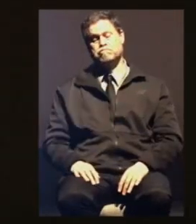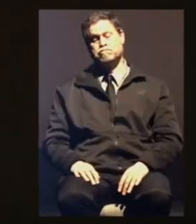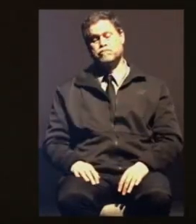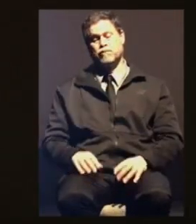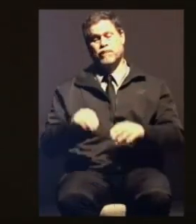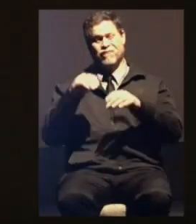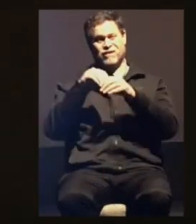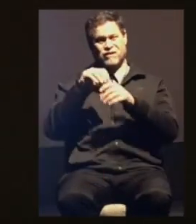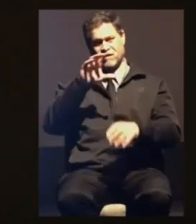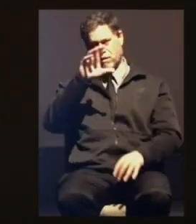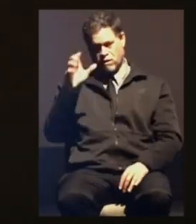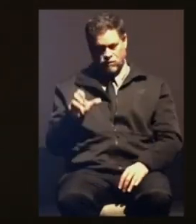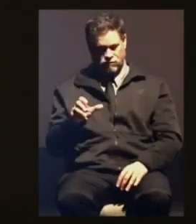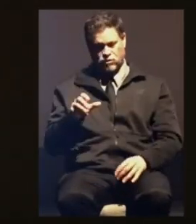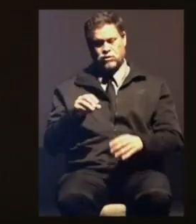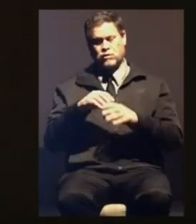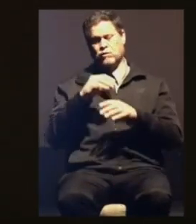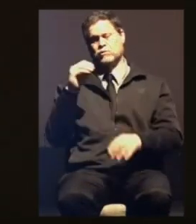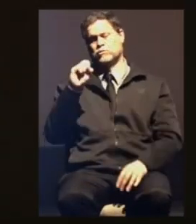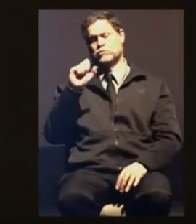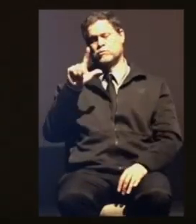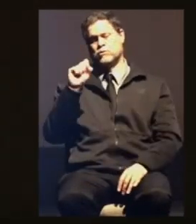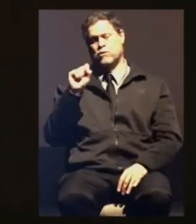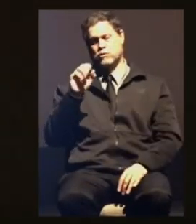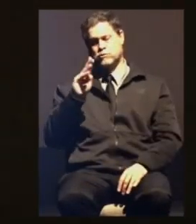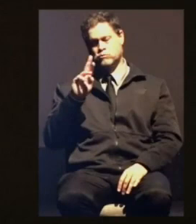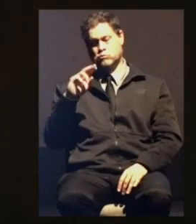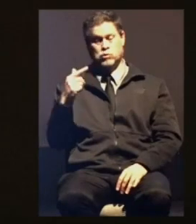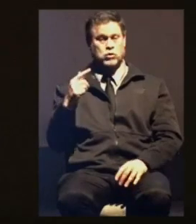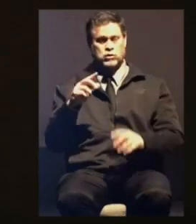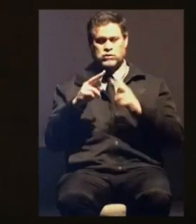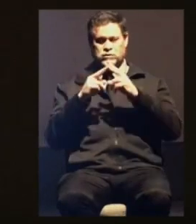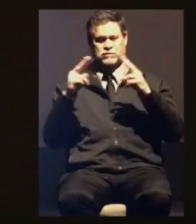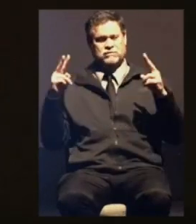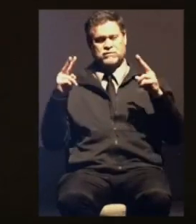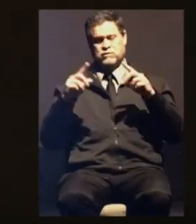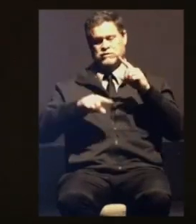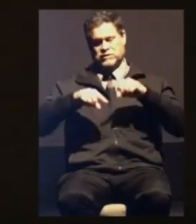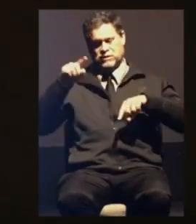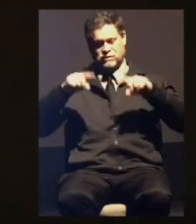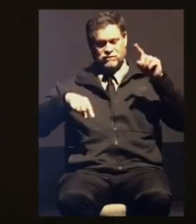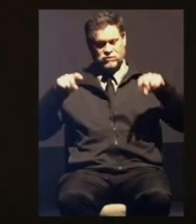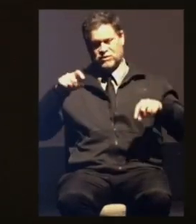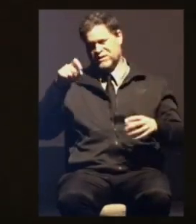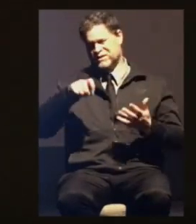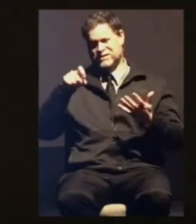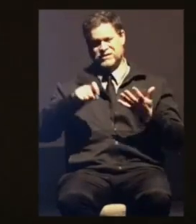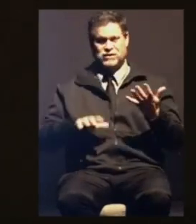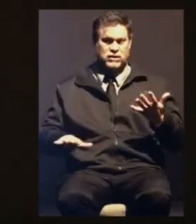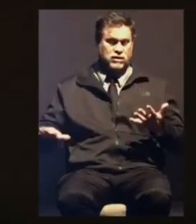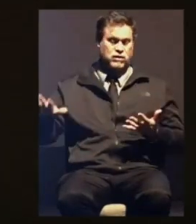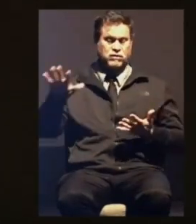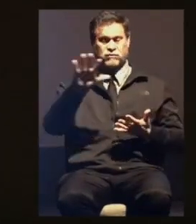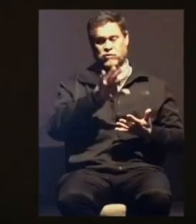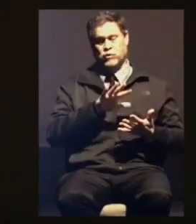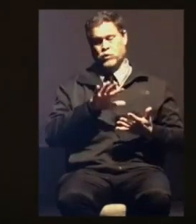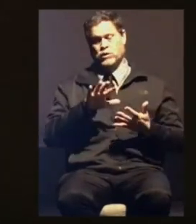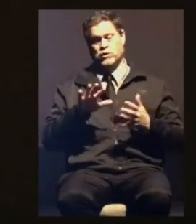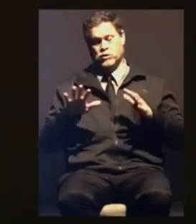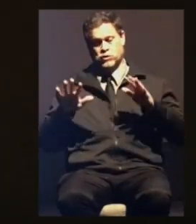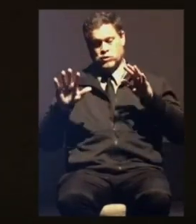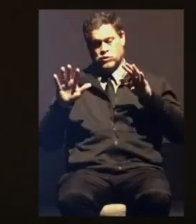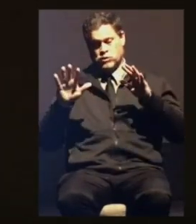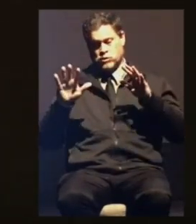in Africa and Salzburg. I mean, it's very diverse. There's need everywhere. And the great